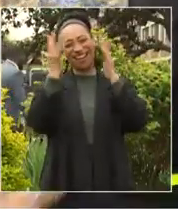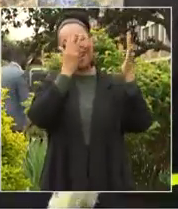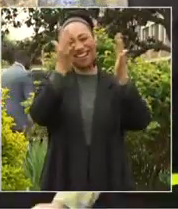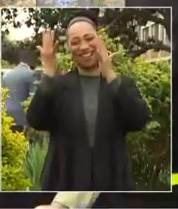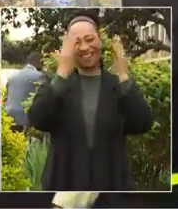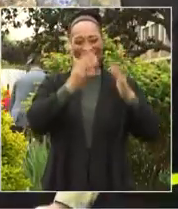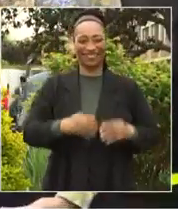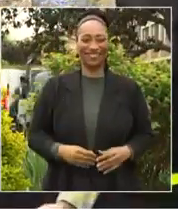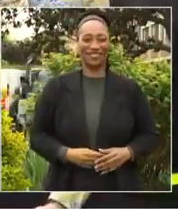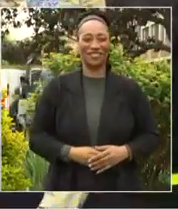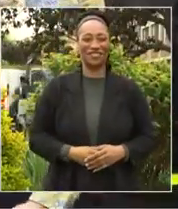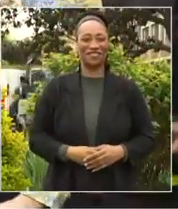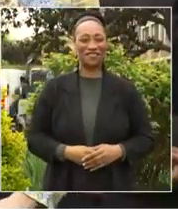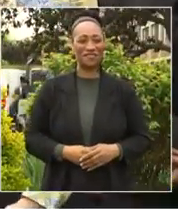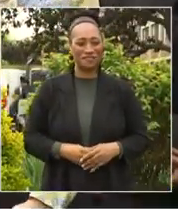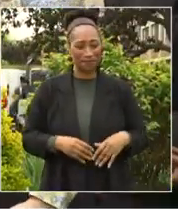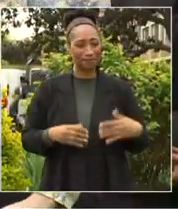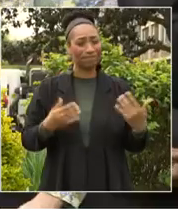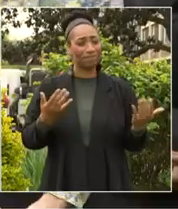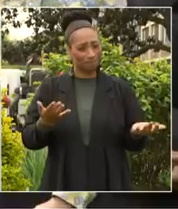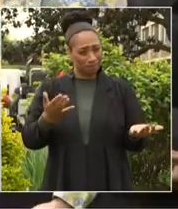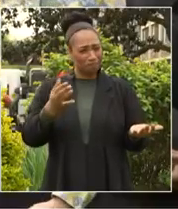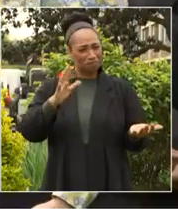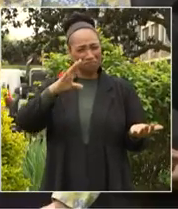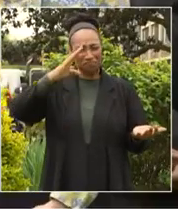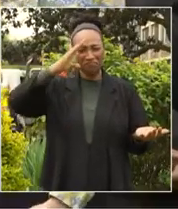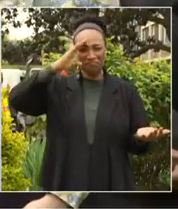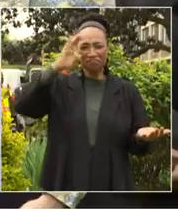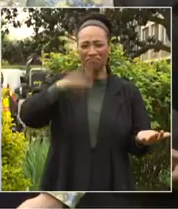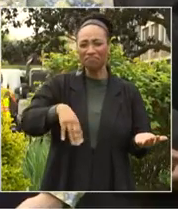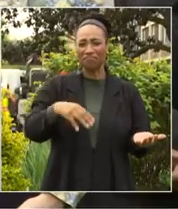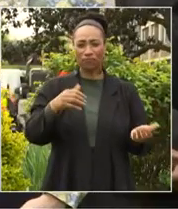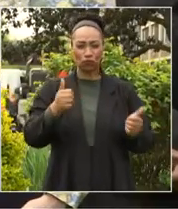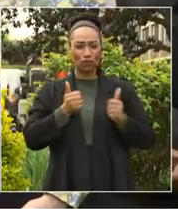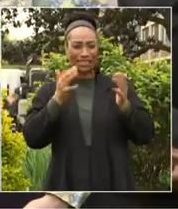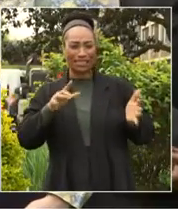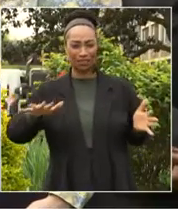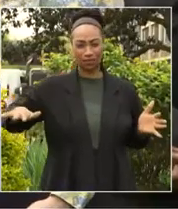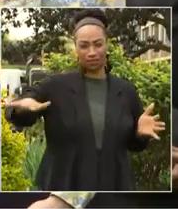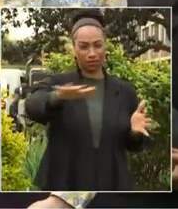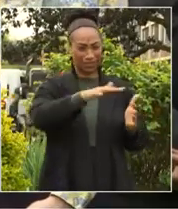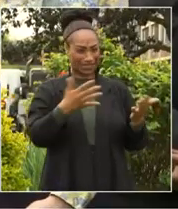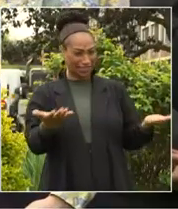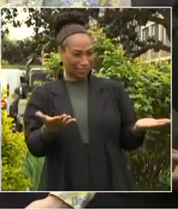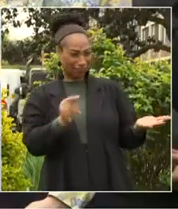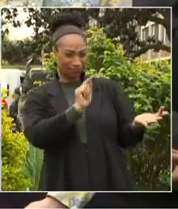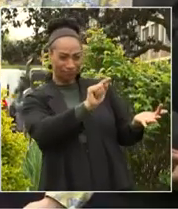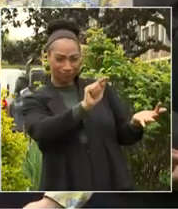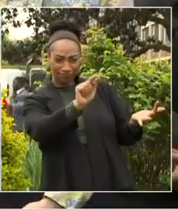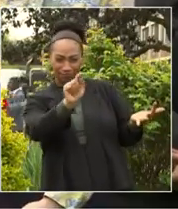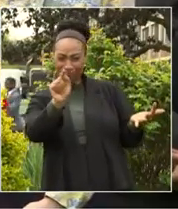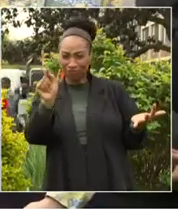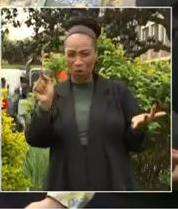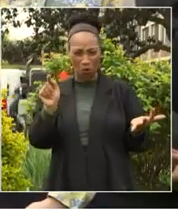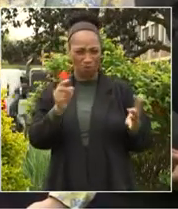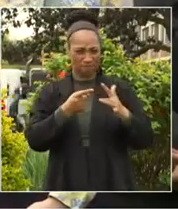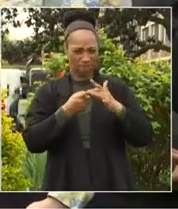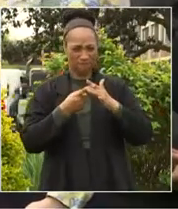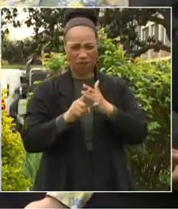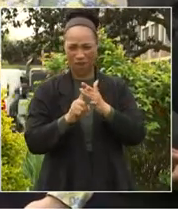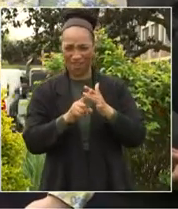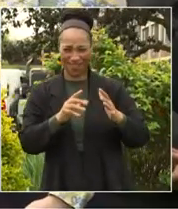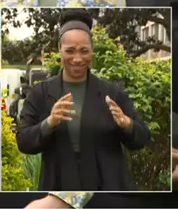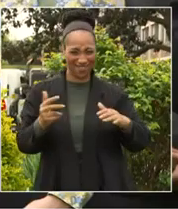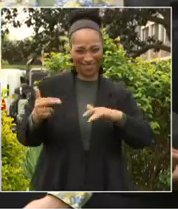And I know that a lot of residents all over the city are also taking advantage on these spring days to